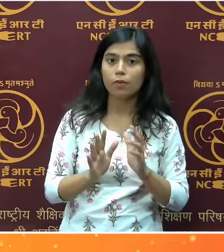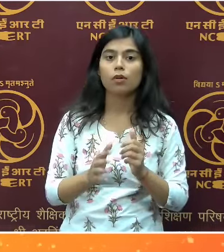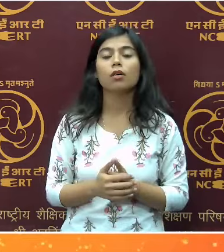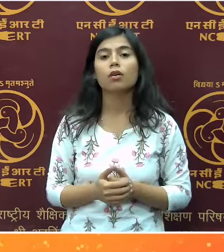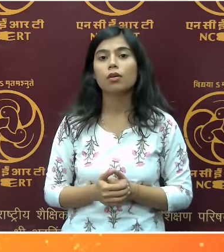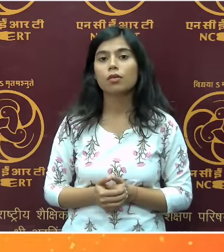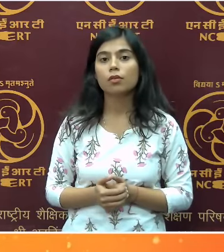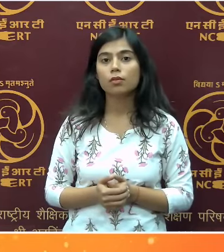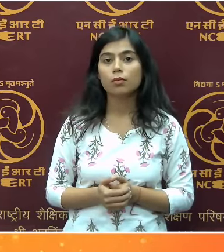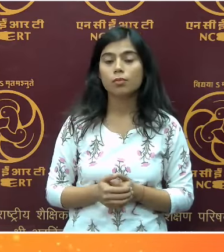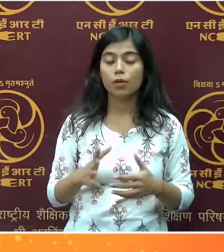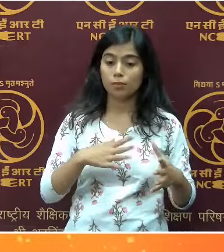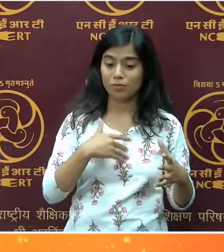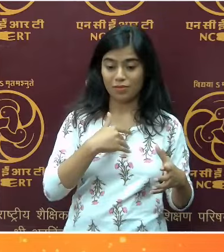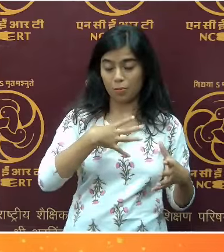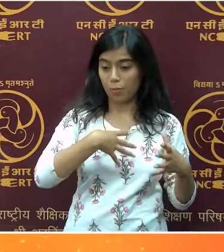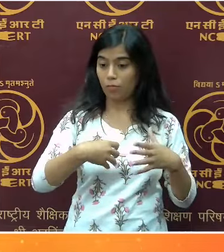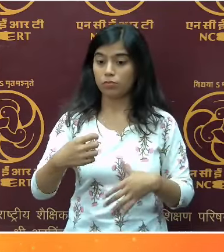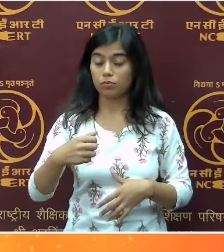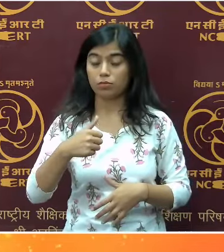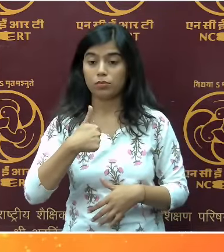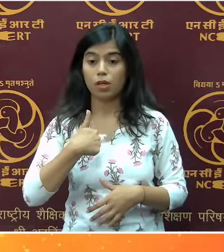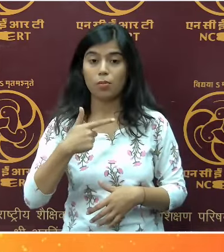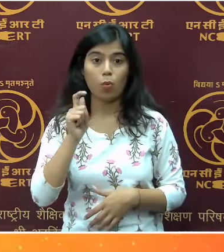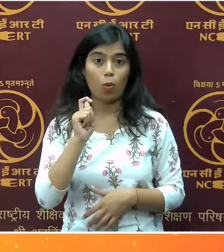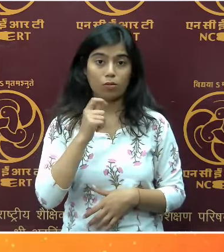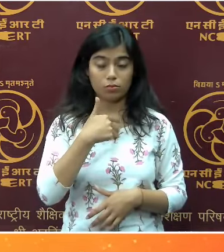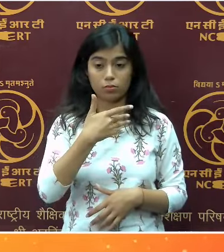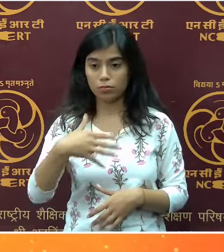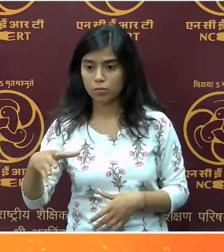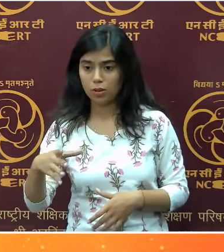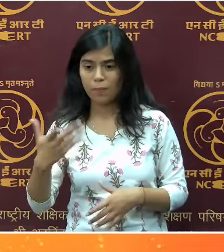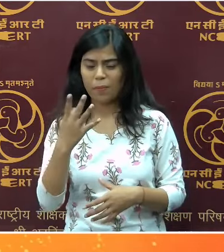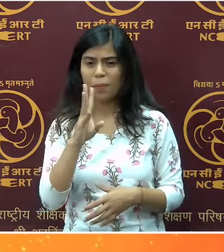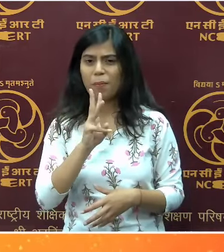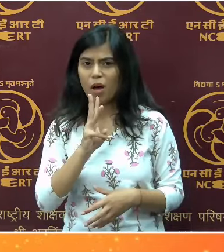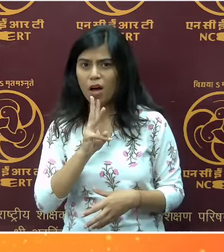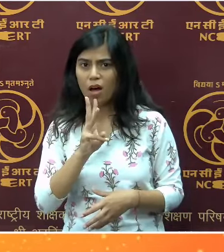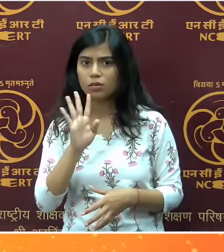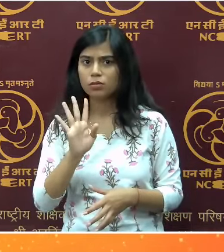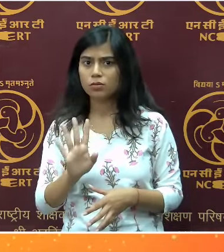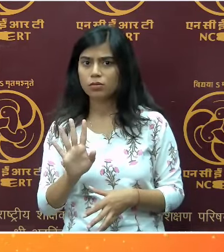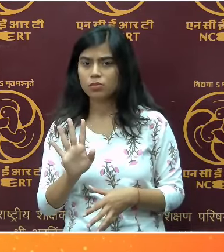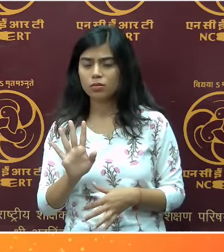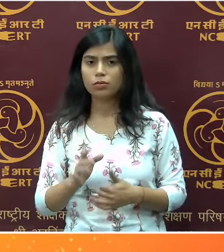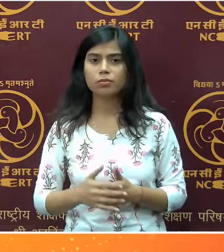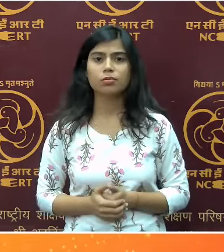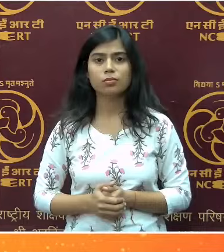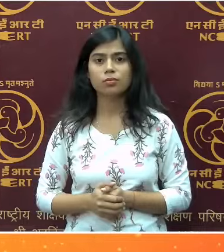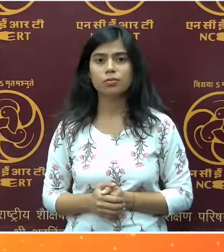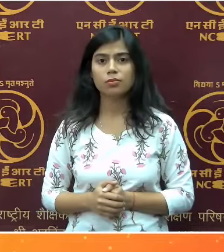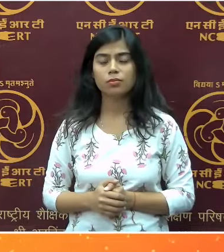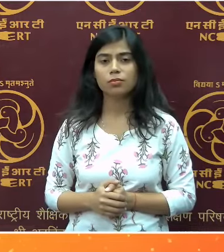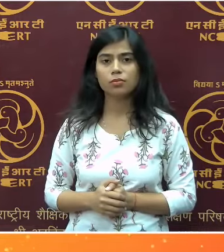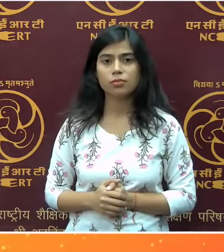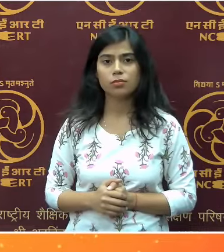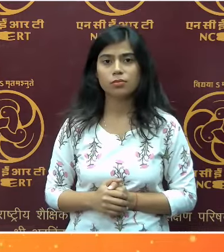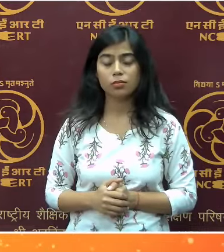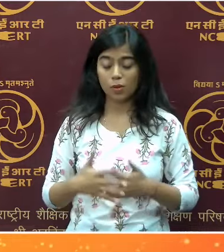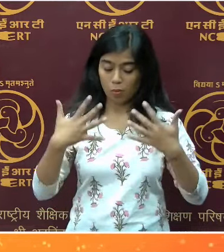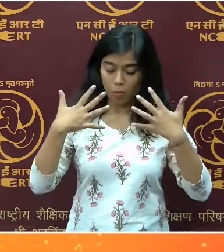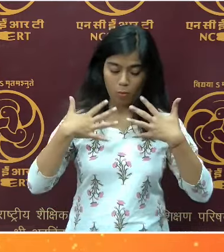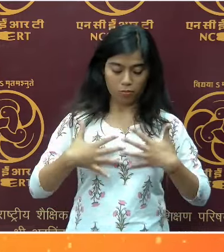the bathroom. So in that time, the water will take away the dirty from the